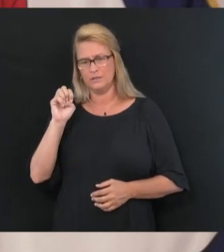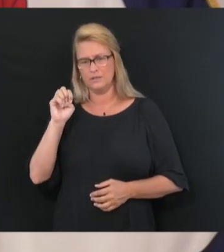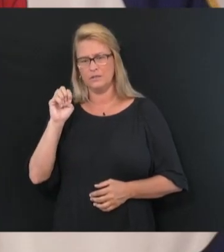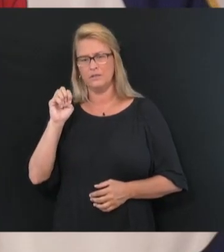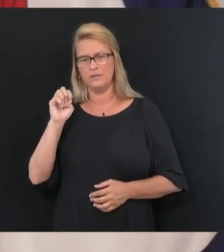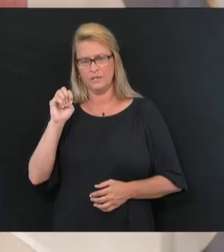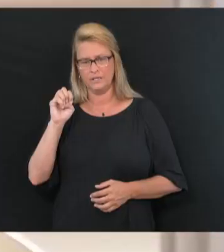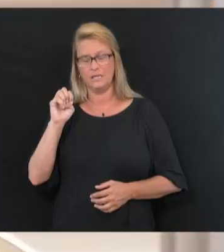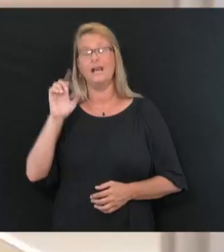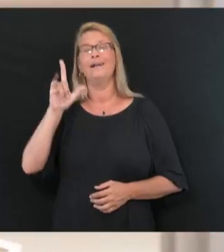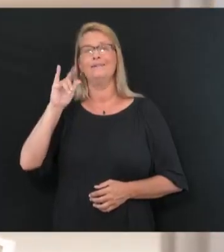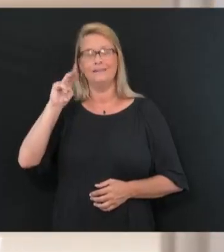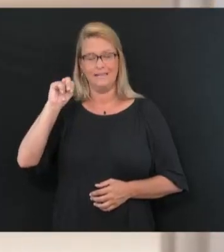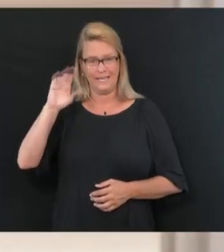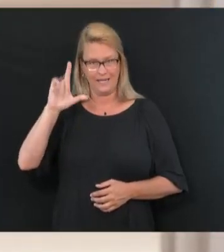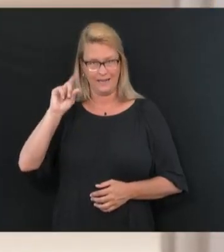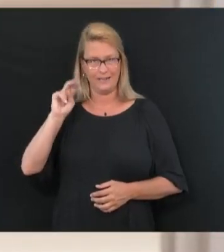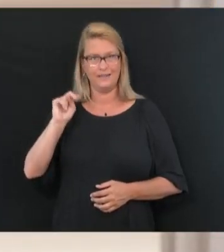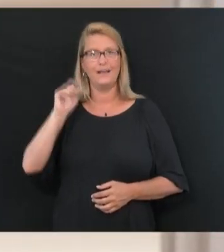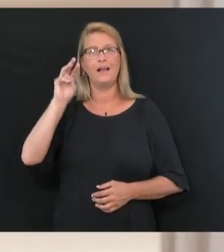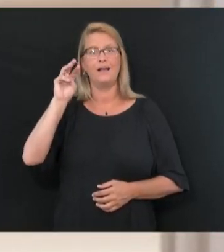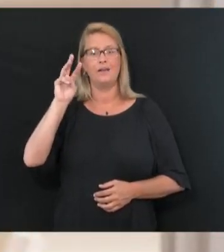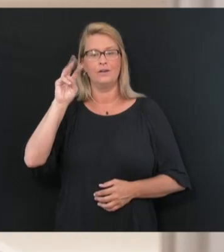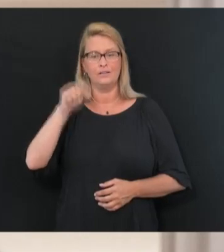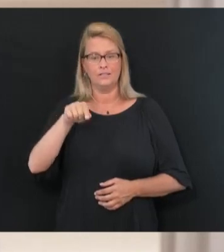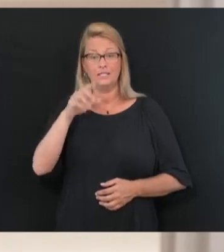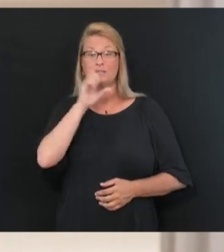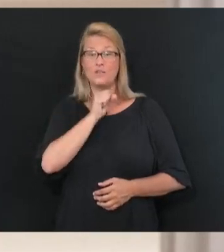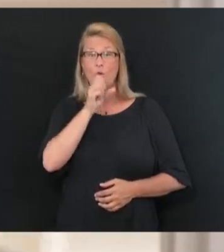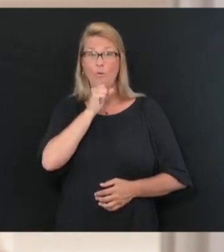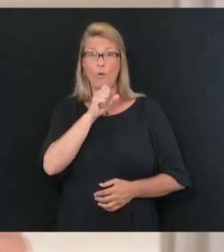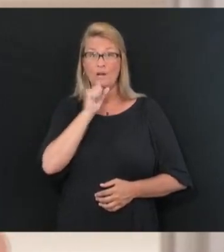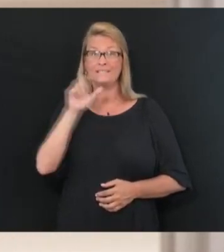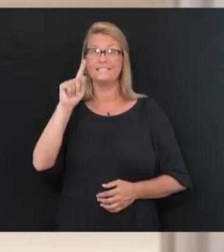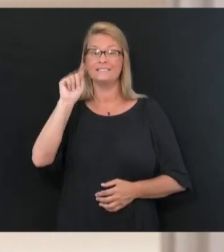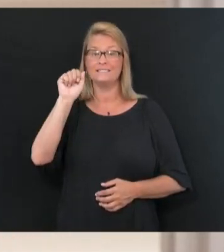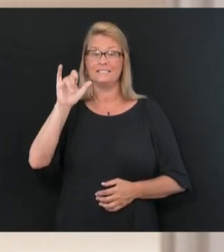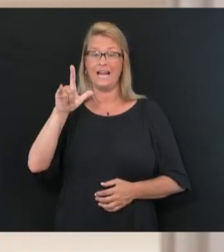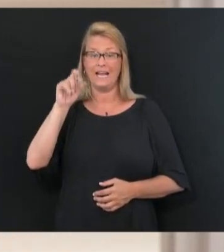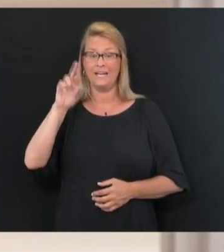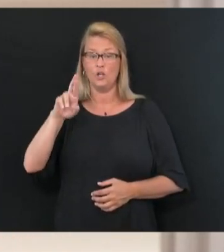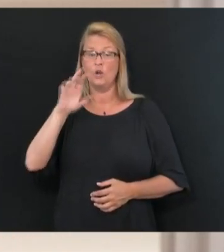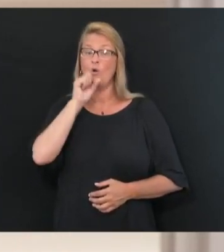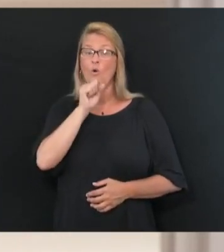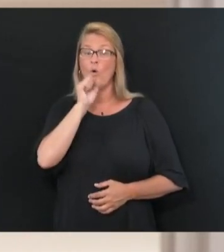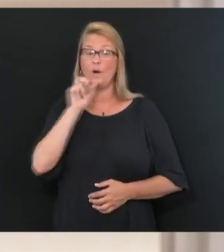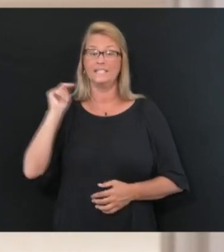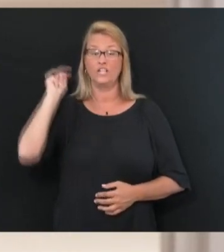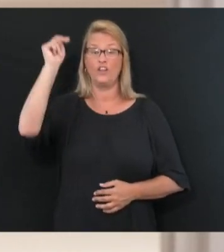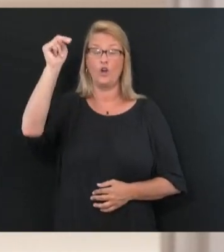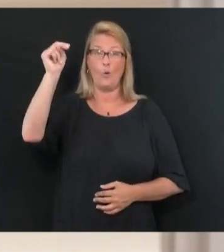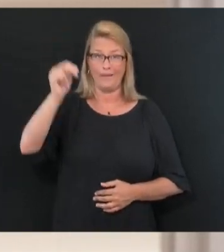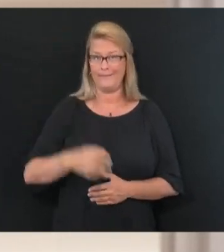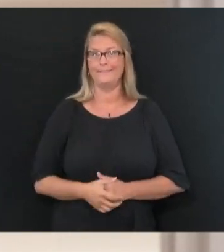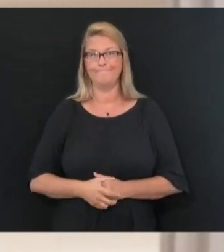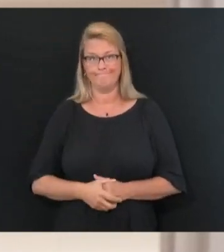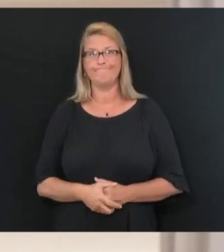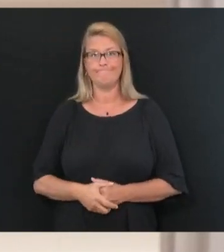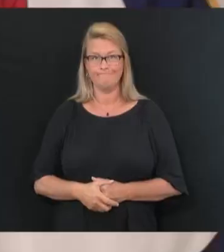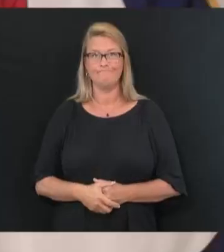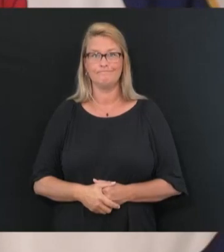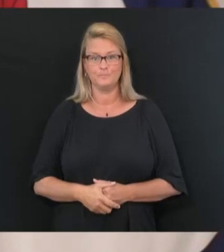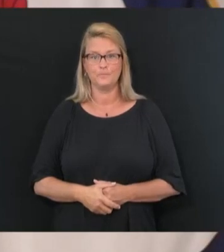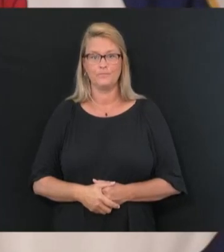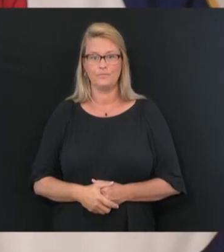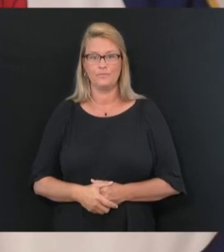Mingo, and Lincoln counties that are in the orange in the south, and Taylor County in the orange in the north. So I hope